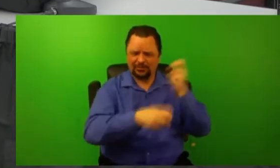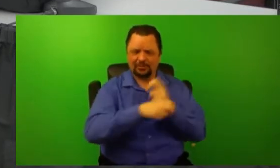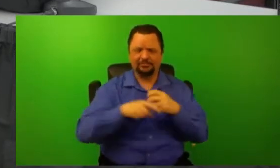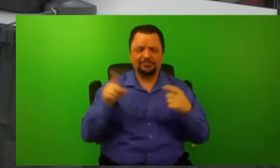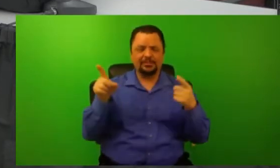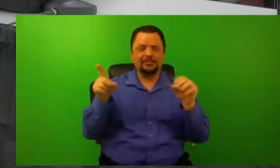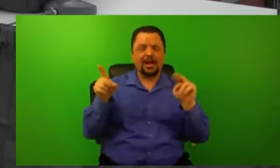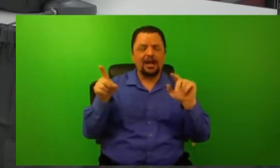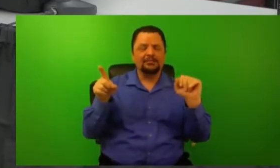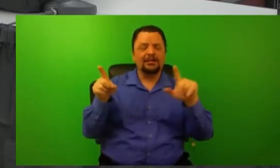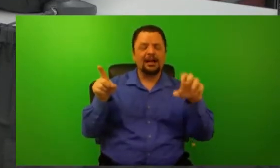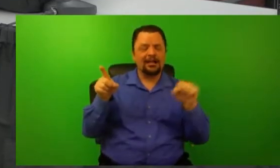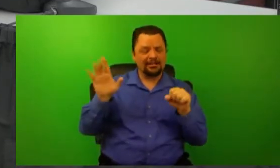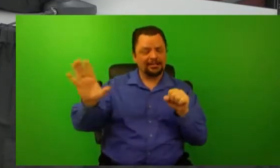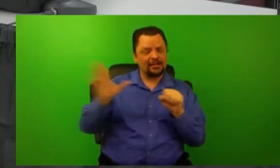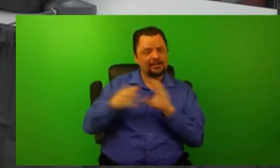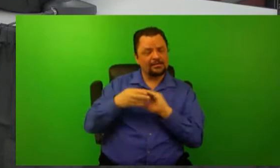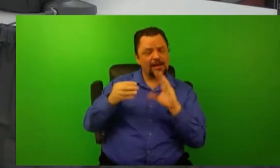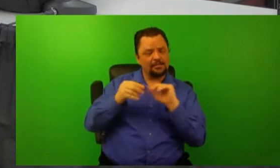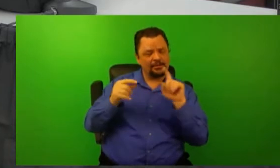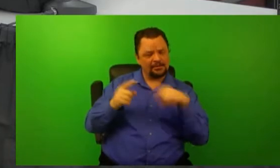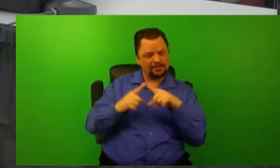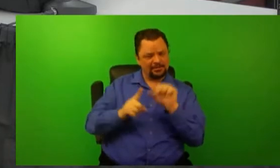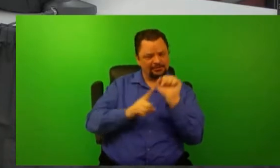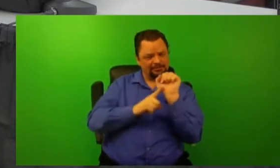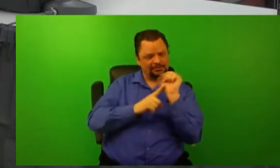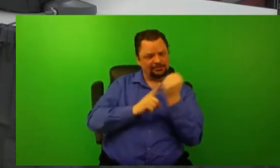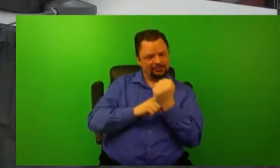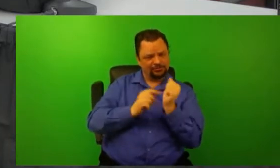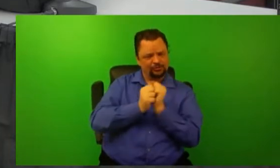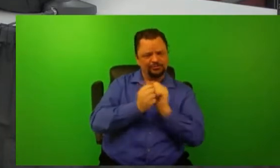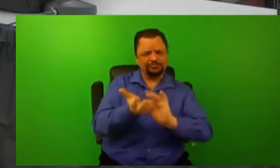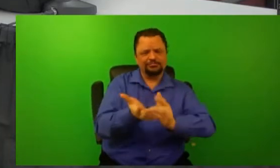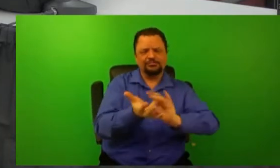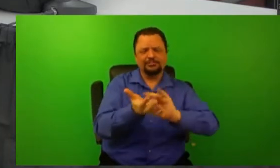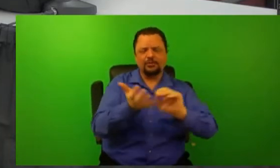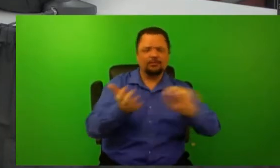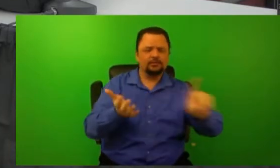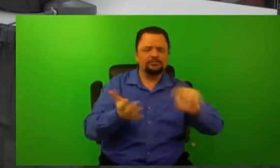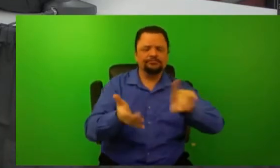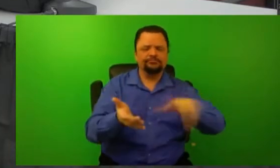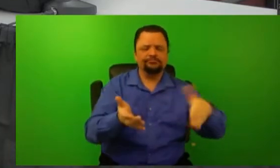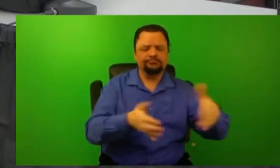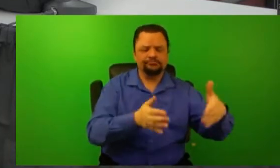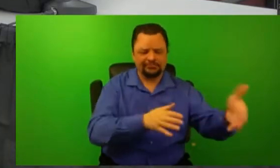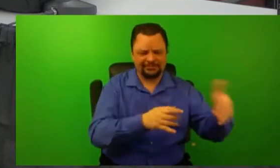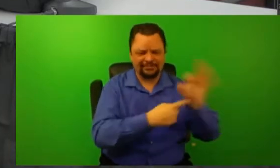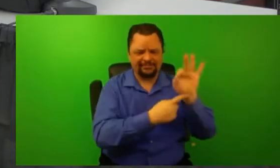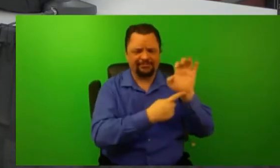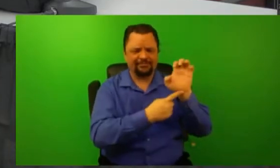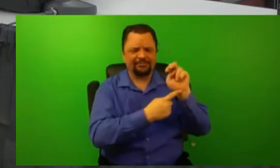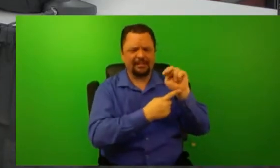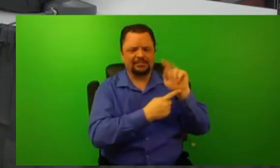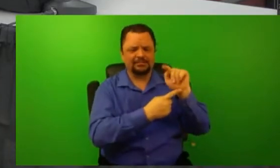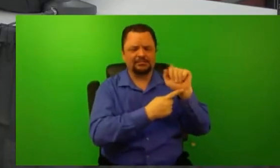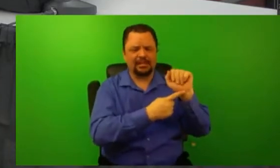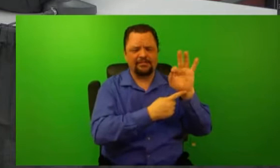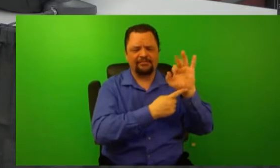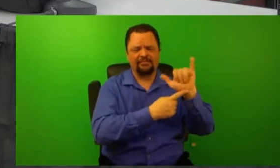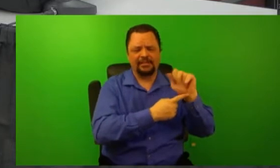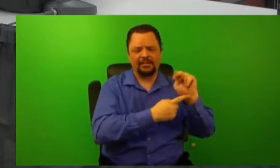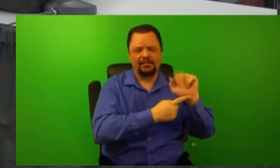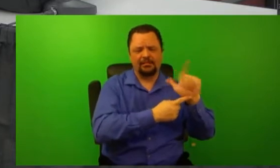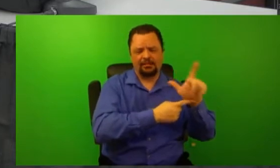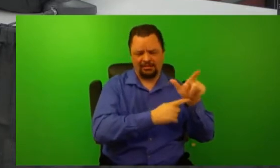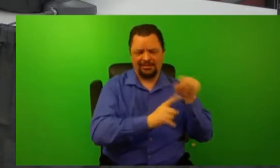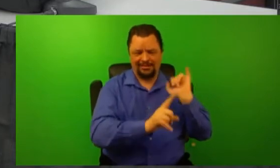situation with fentanyl and the concern and desire that we do something about